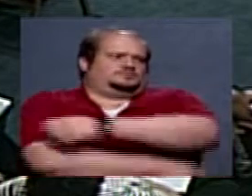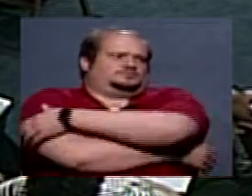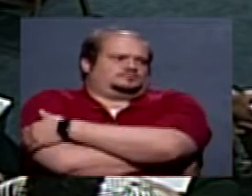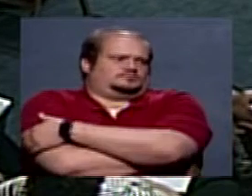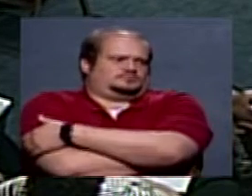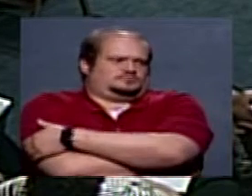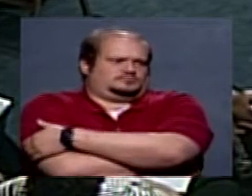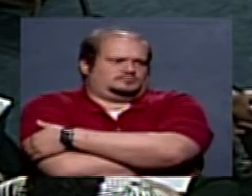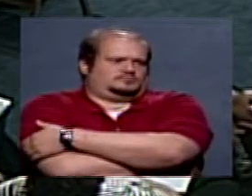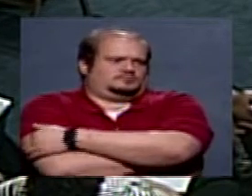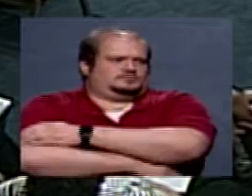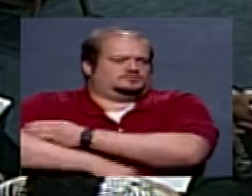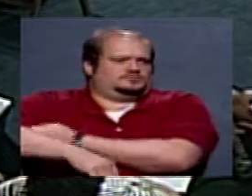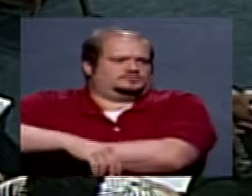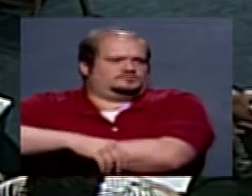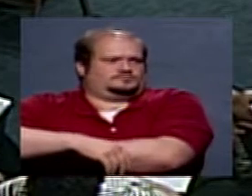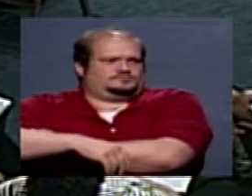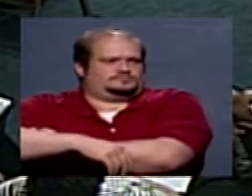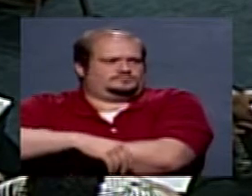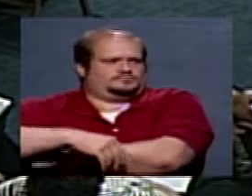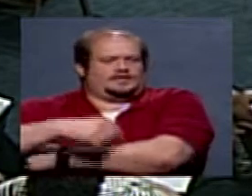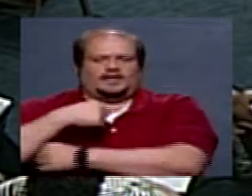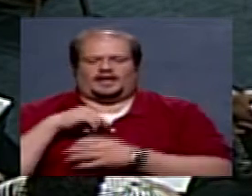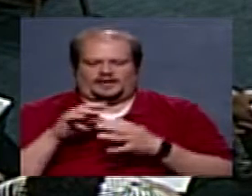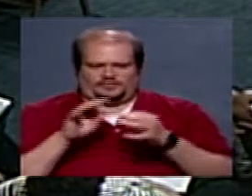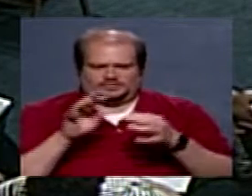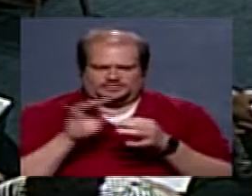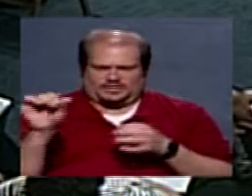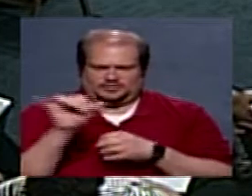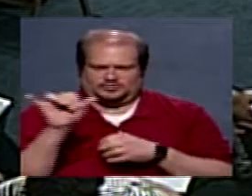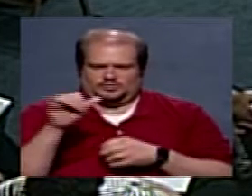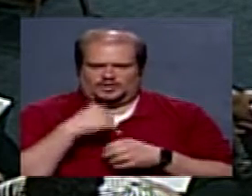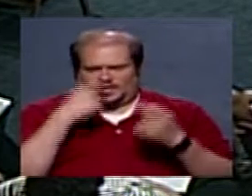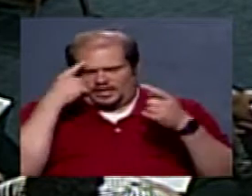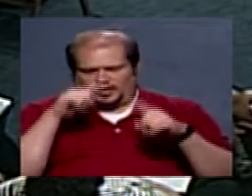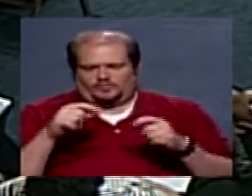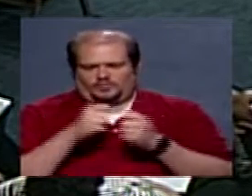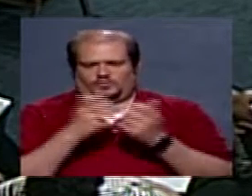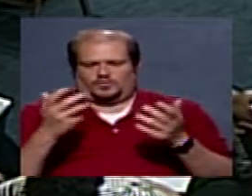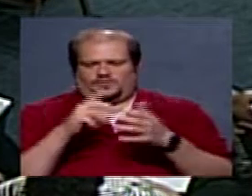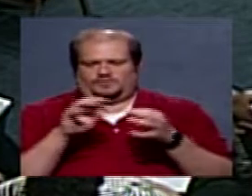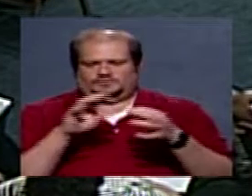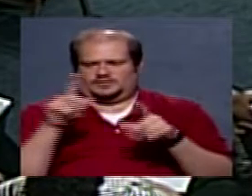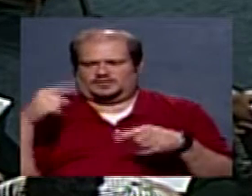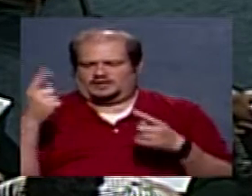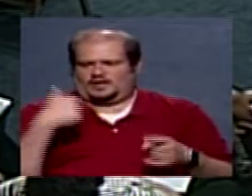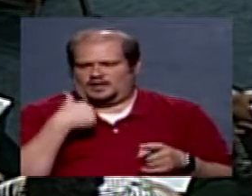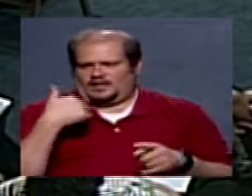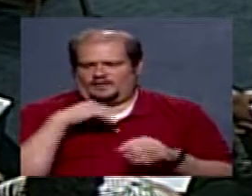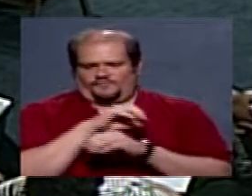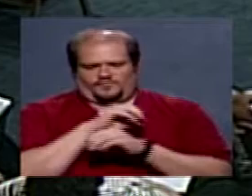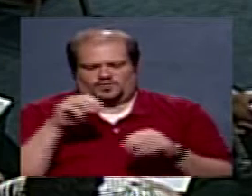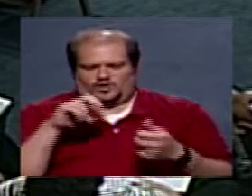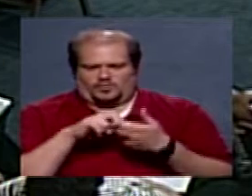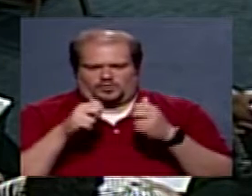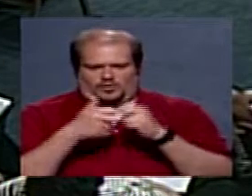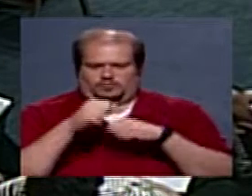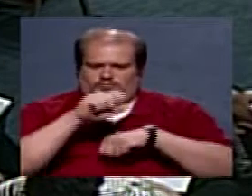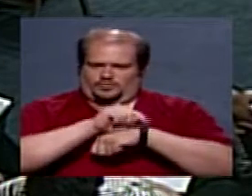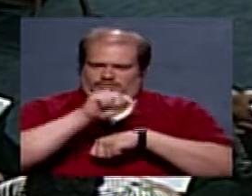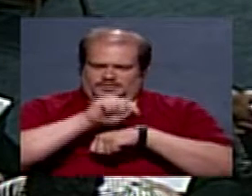Yes, Ms. Finney. I'd just like to state, too, that I agree with what's been said. I have no problem with the